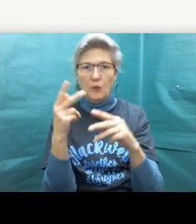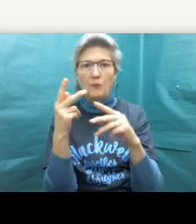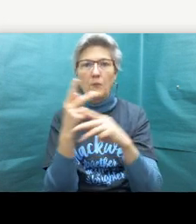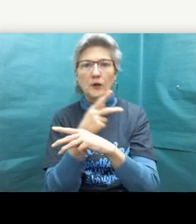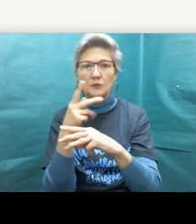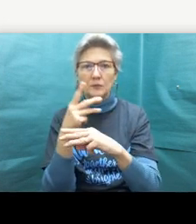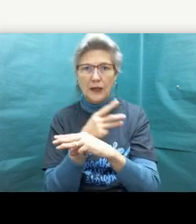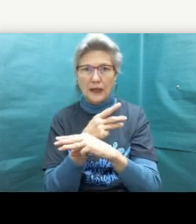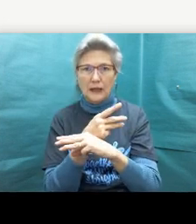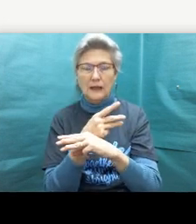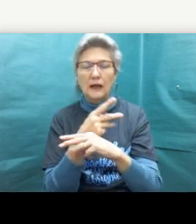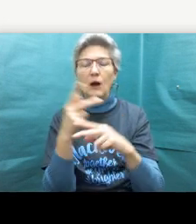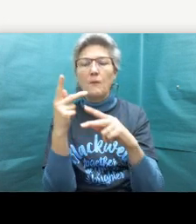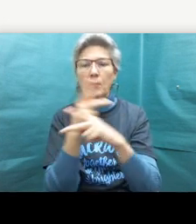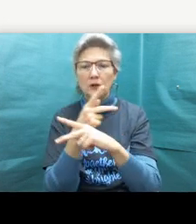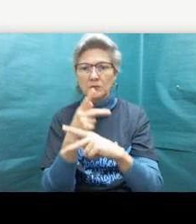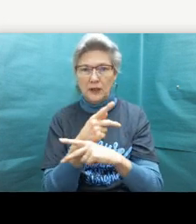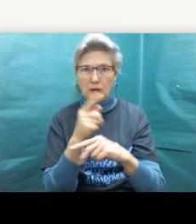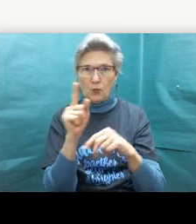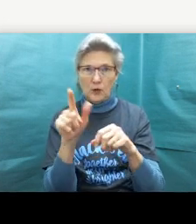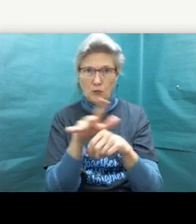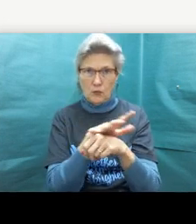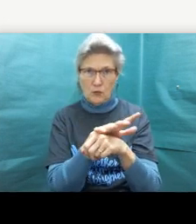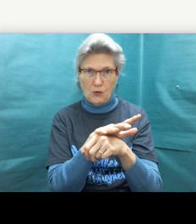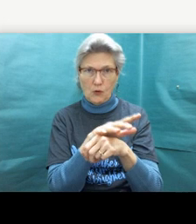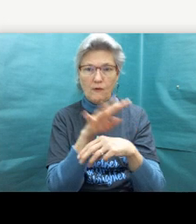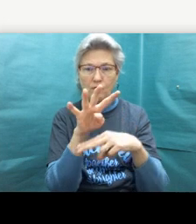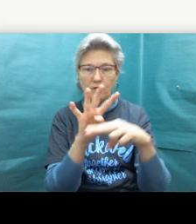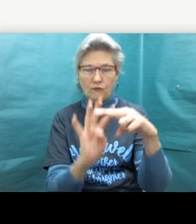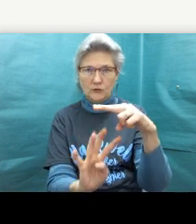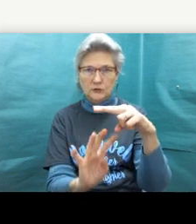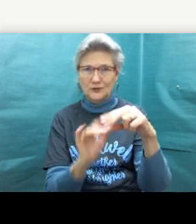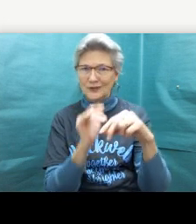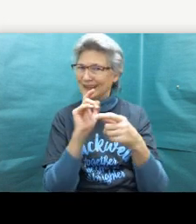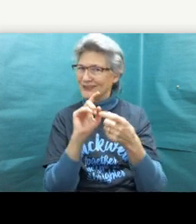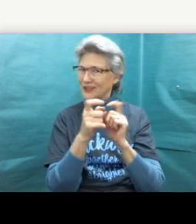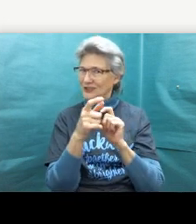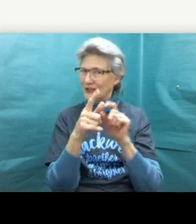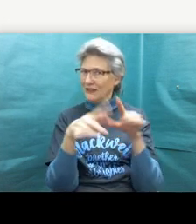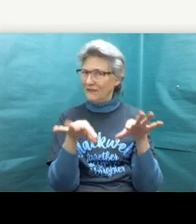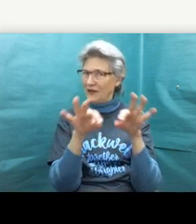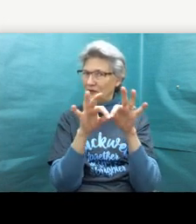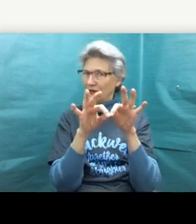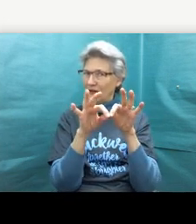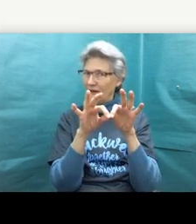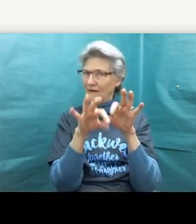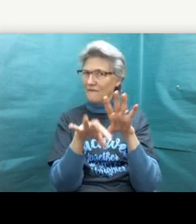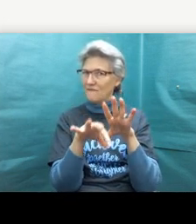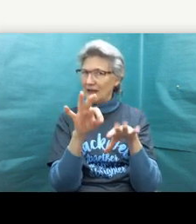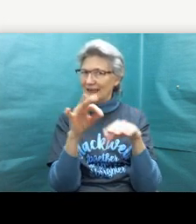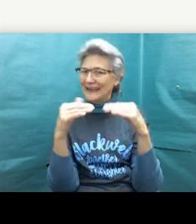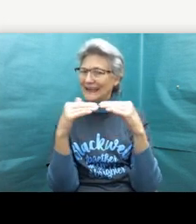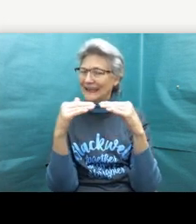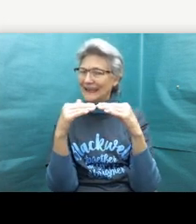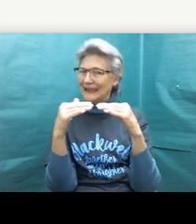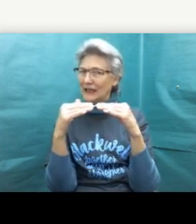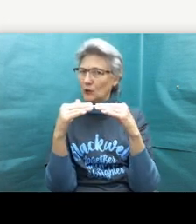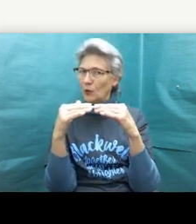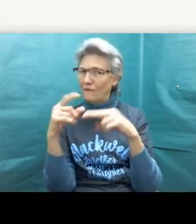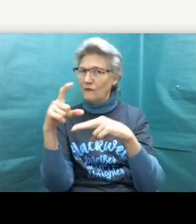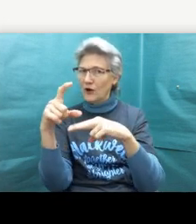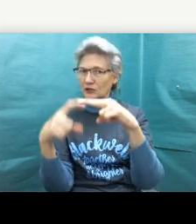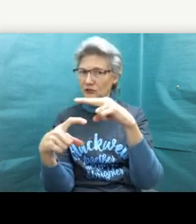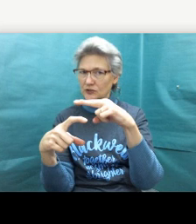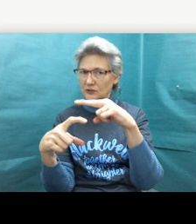of 1 whole, or 4 fourths in this case. So we're not changing the value. We're just finding an equivalent form, and that's